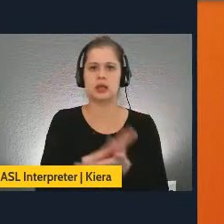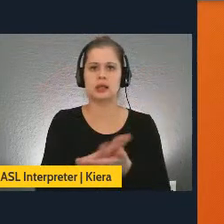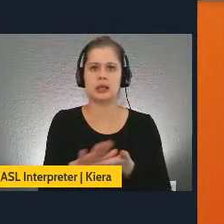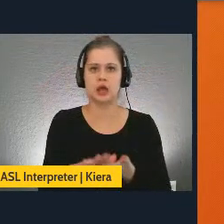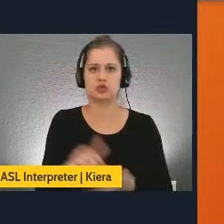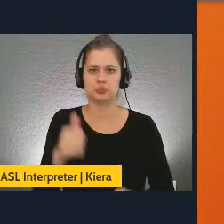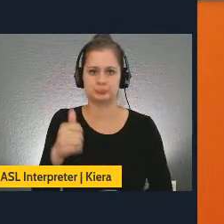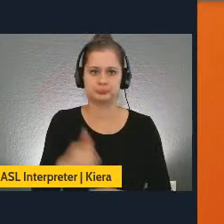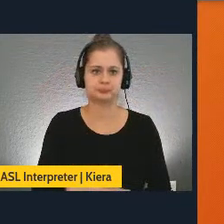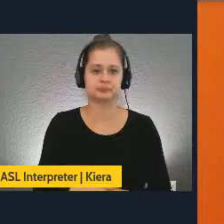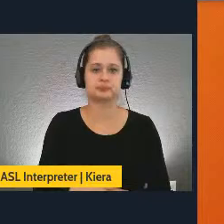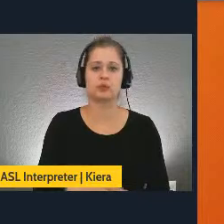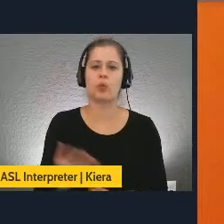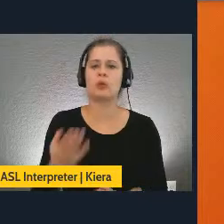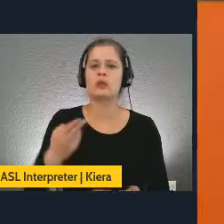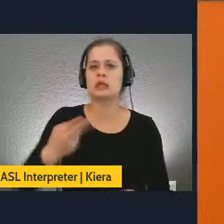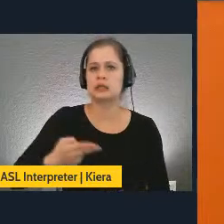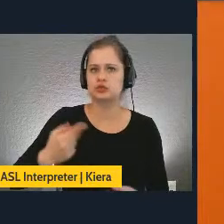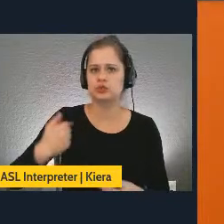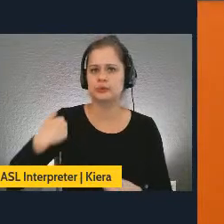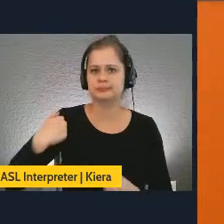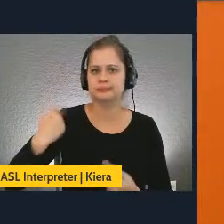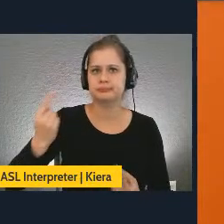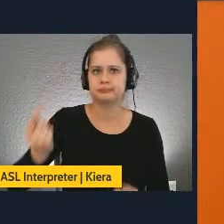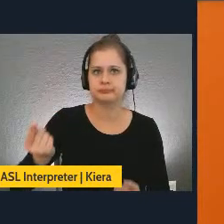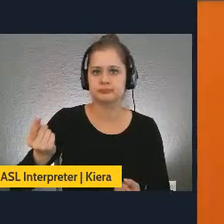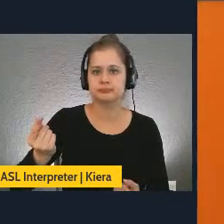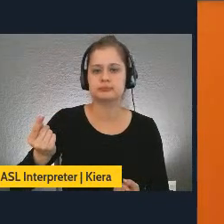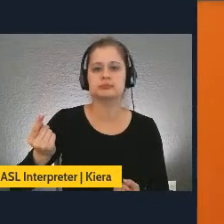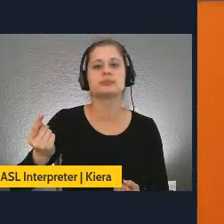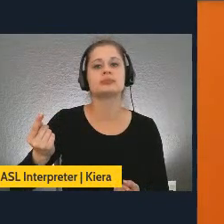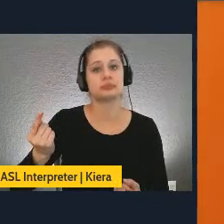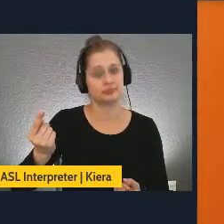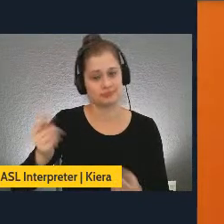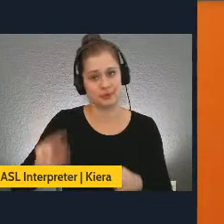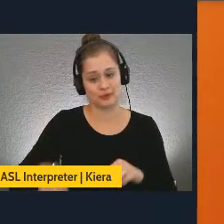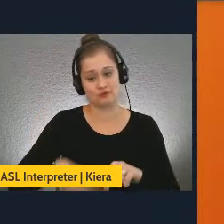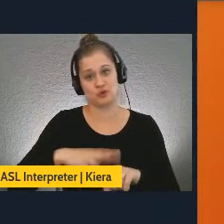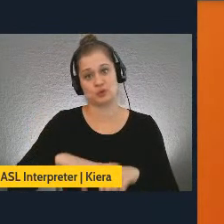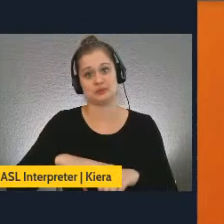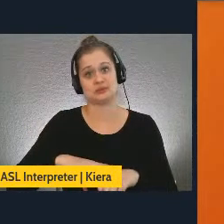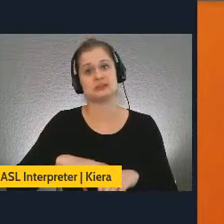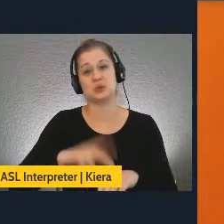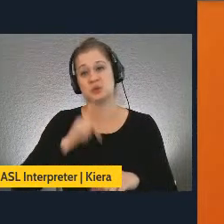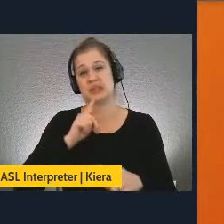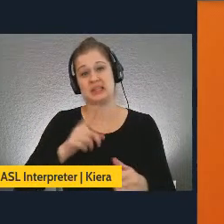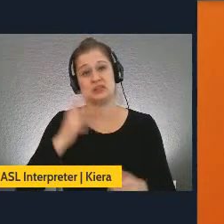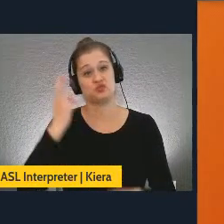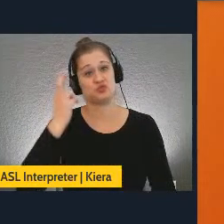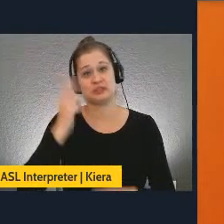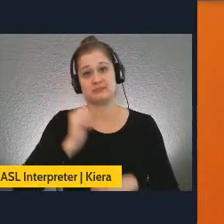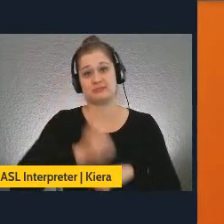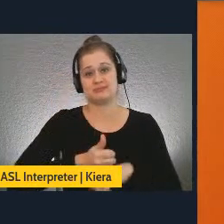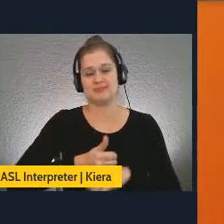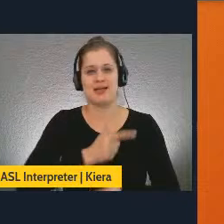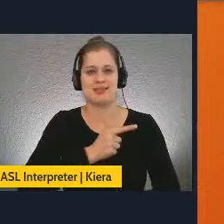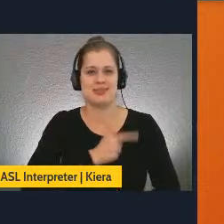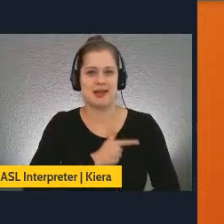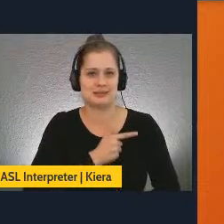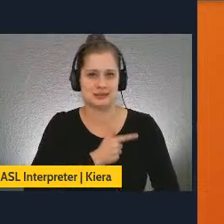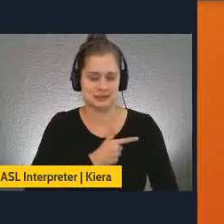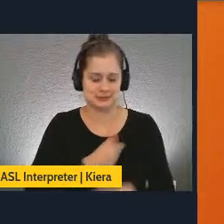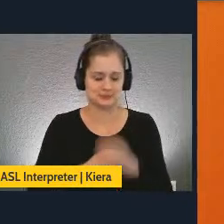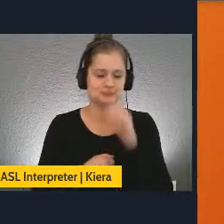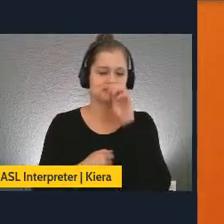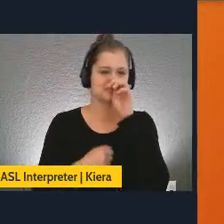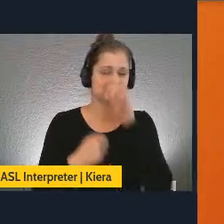what's the history of the library, how it came to be? Of course, it can be accounted for to laziness. I think it's a good thing for developers to